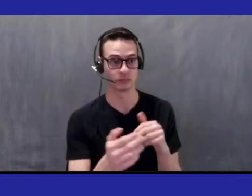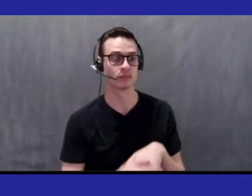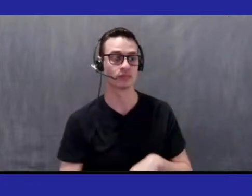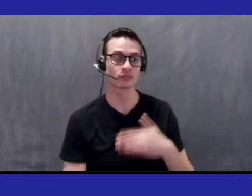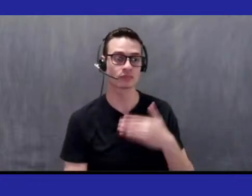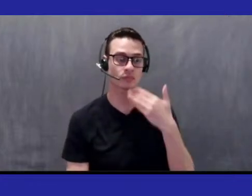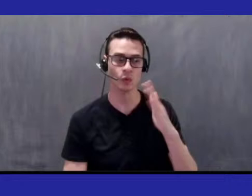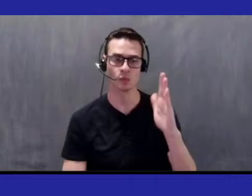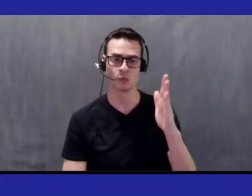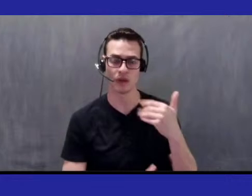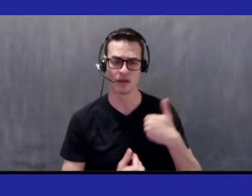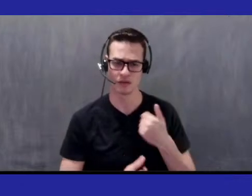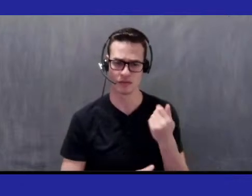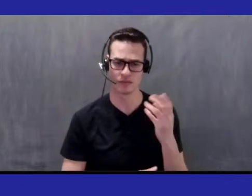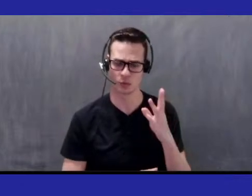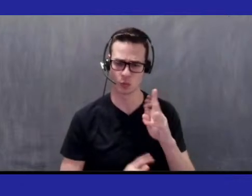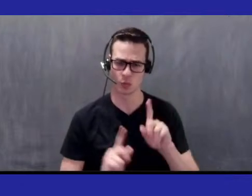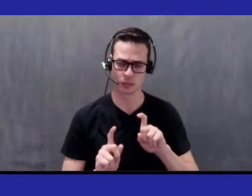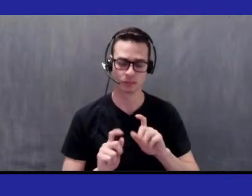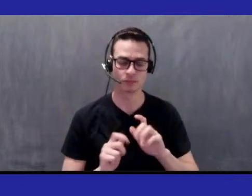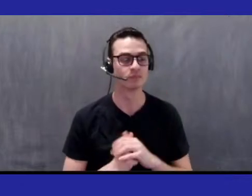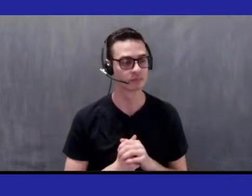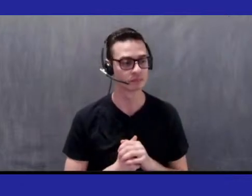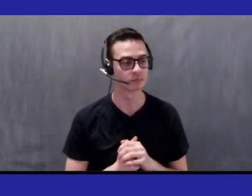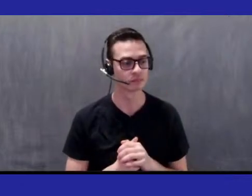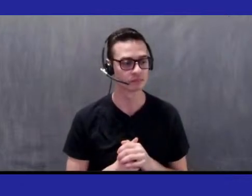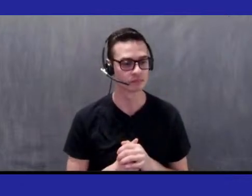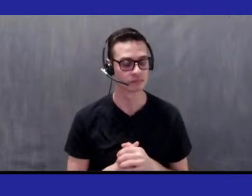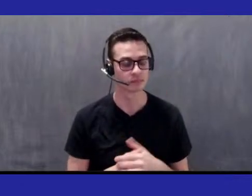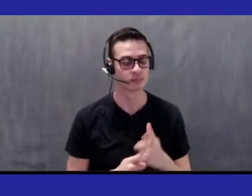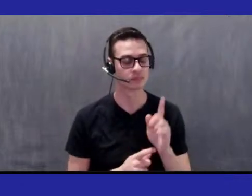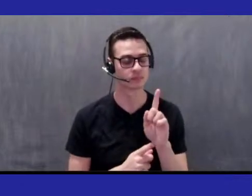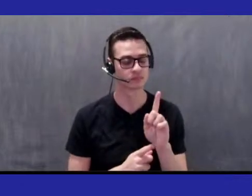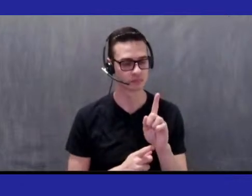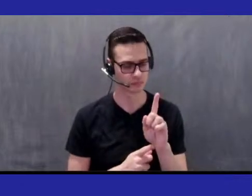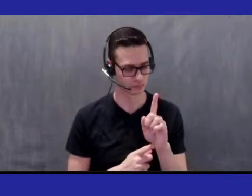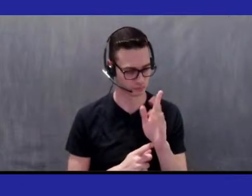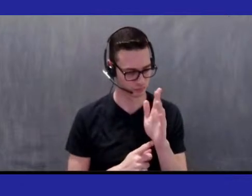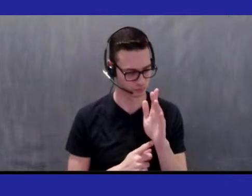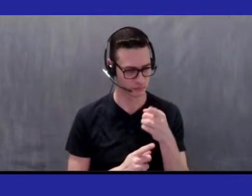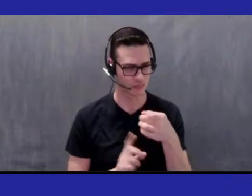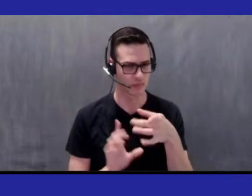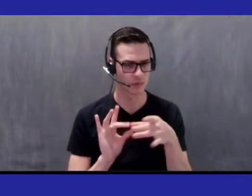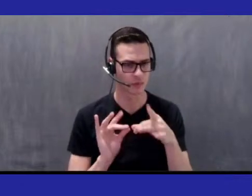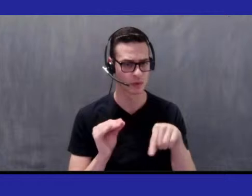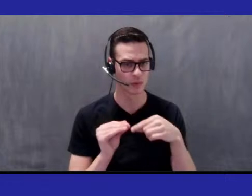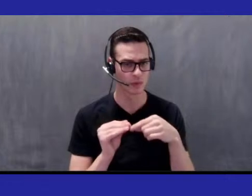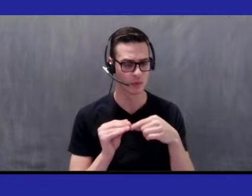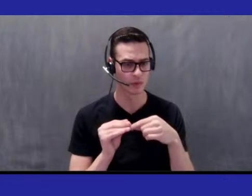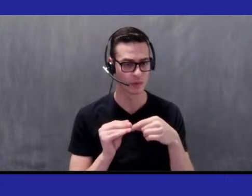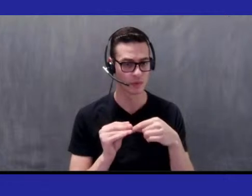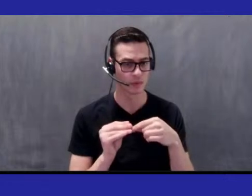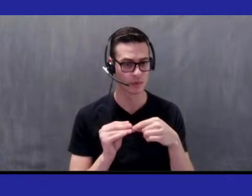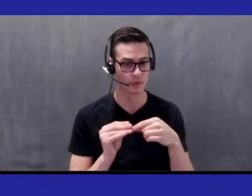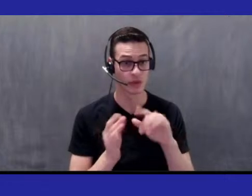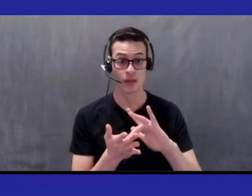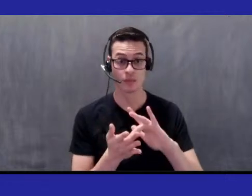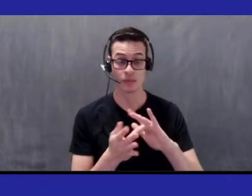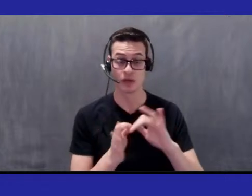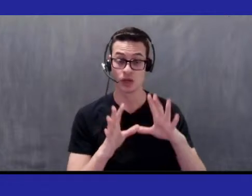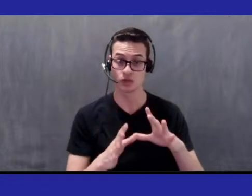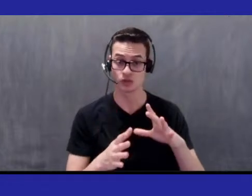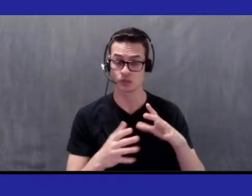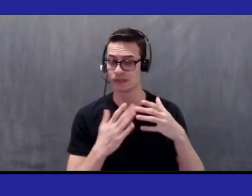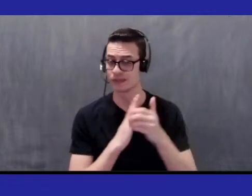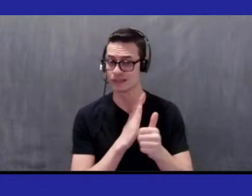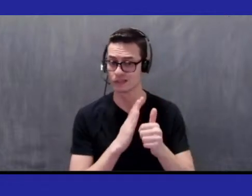few comments or questions along the way. One is you talked about the medical interpreter skills training program. As I was